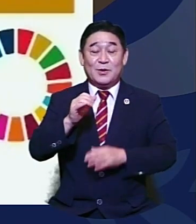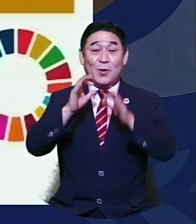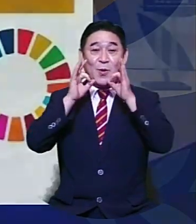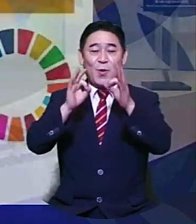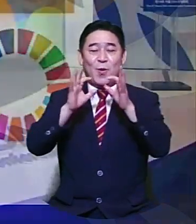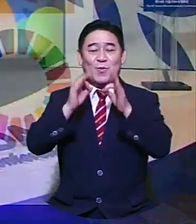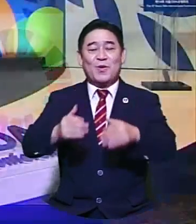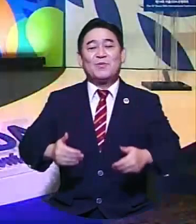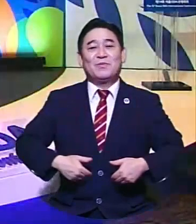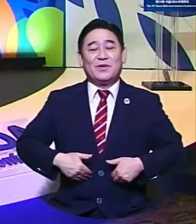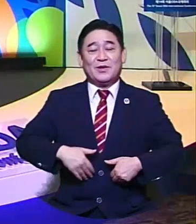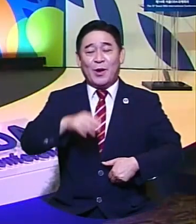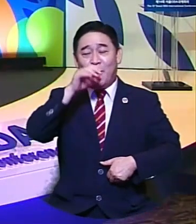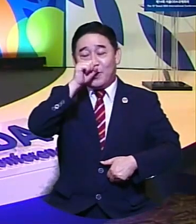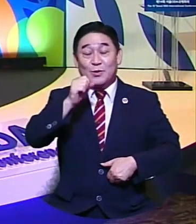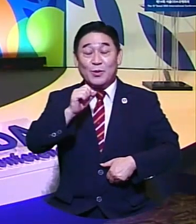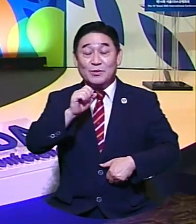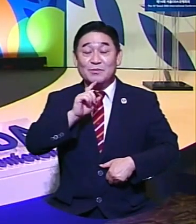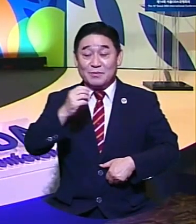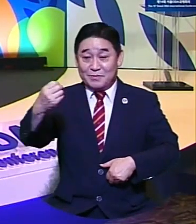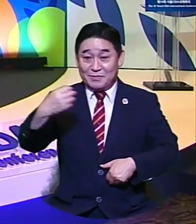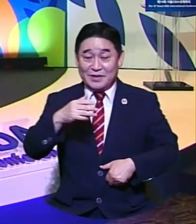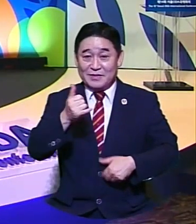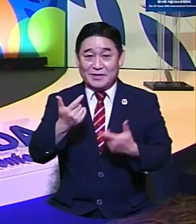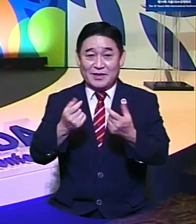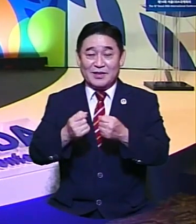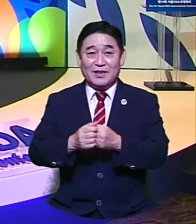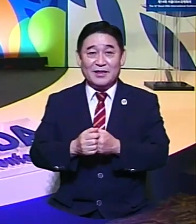Very good point, Doreen, very good point. Thank you very much.